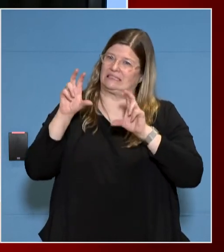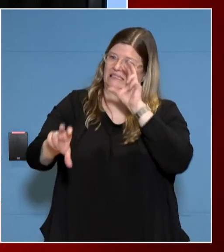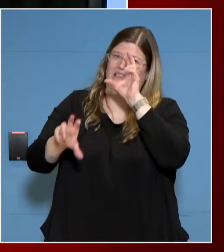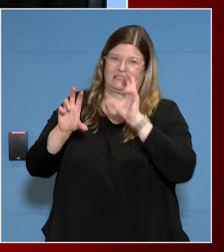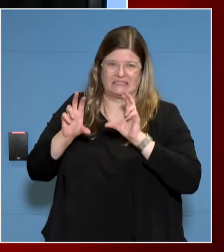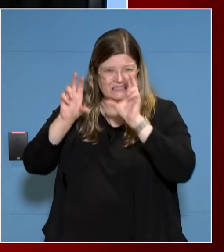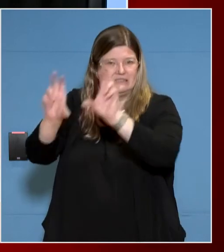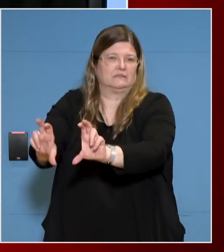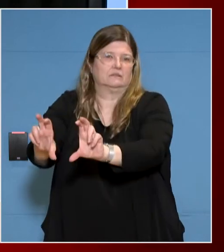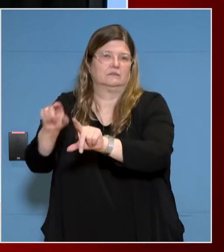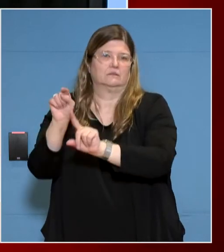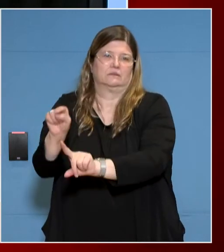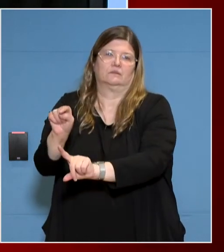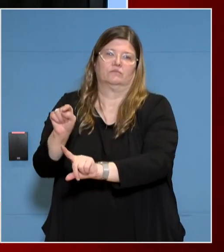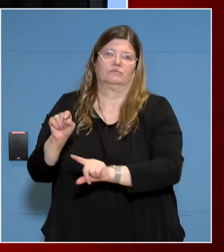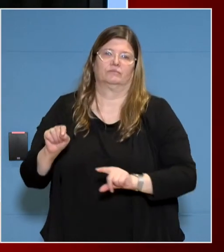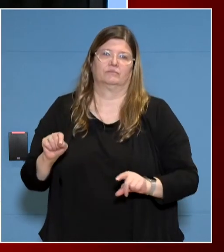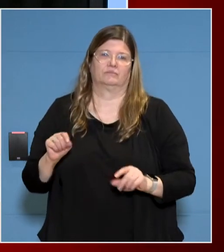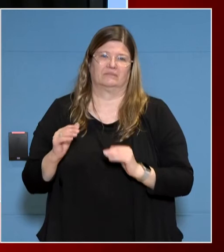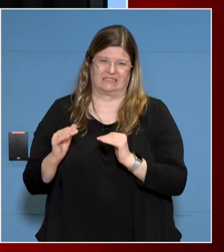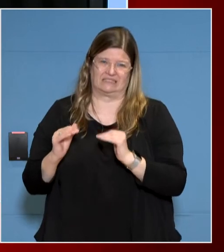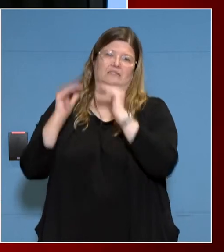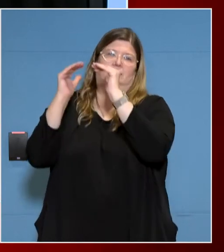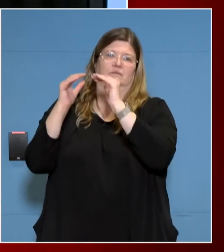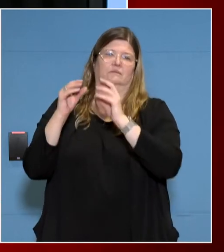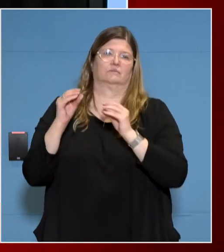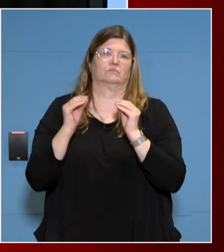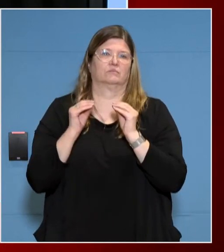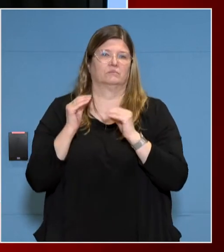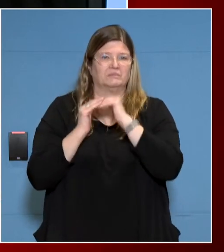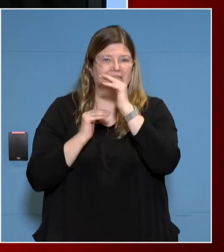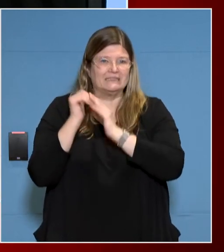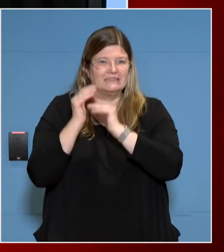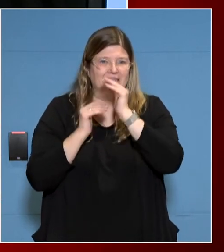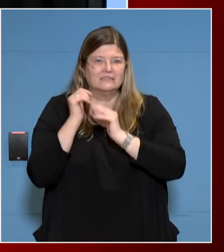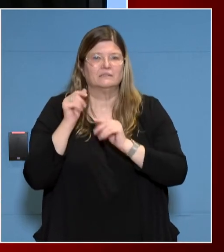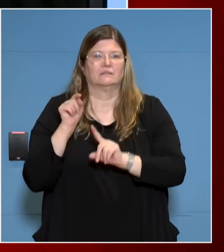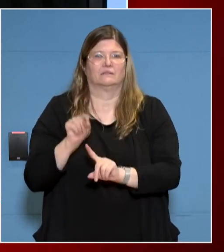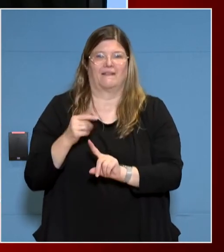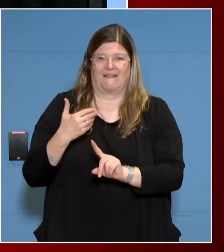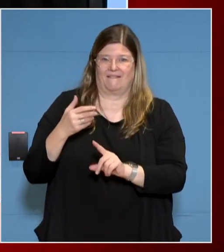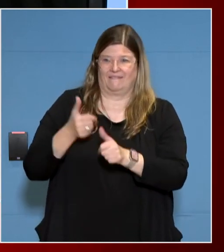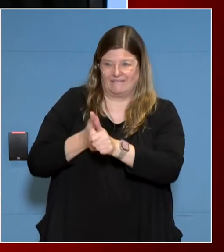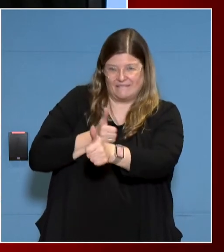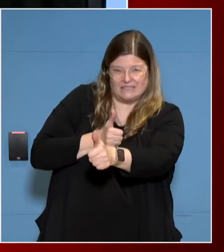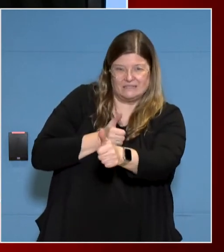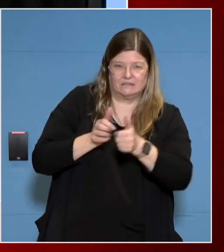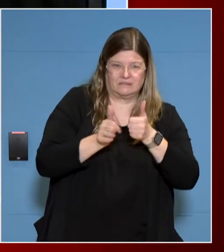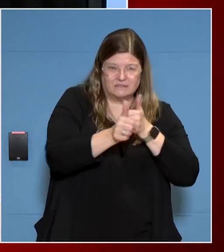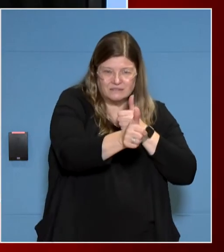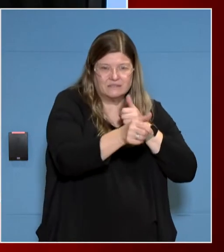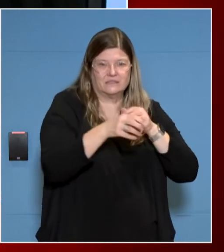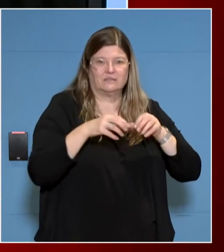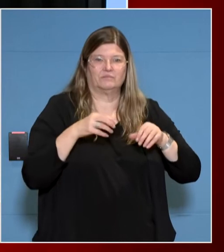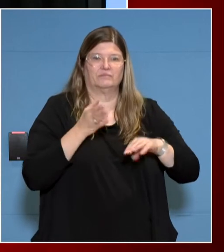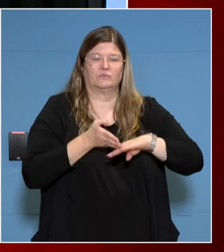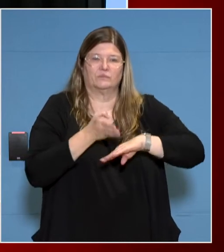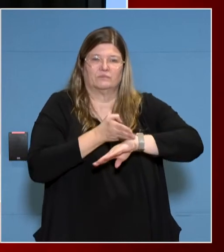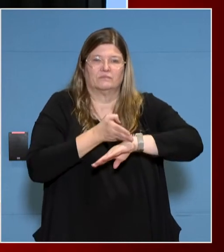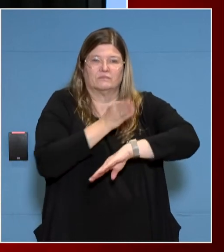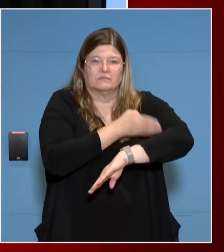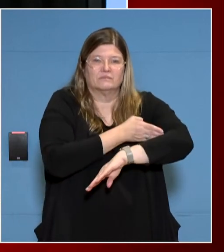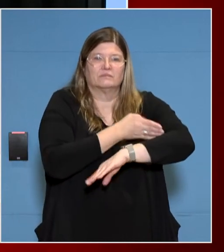our buildings, in making and ensuring that we can have physical distancing. We've improved our ventilation systems